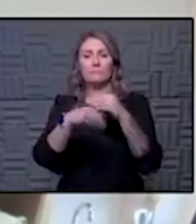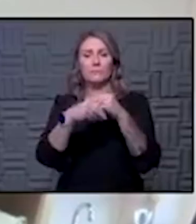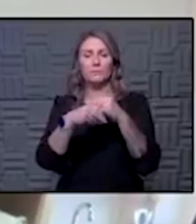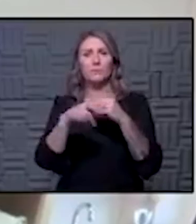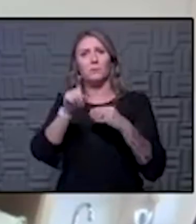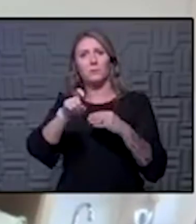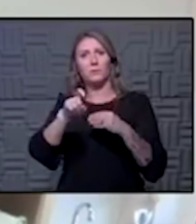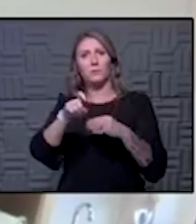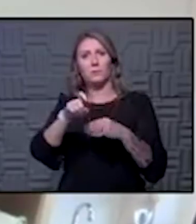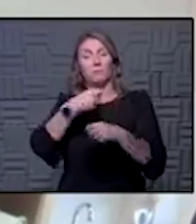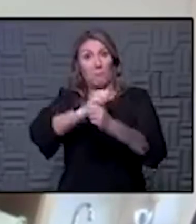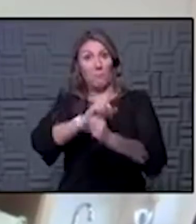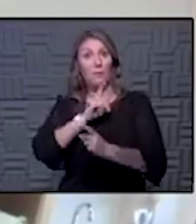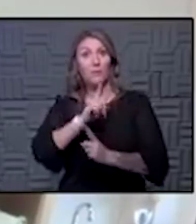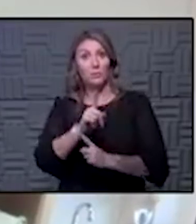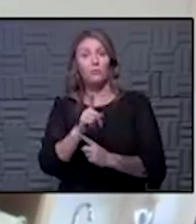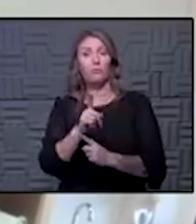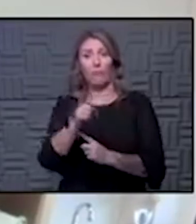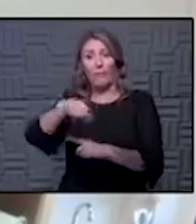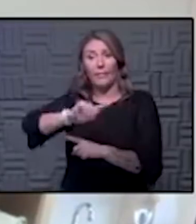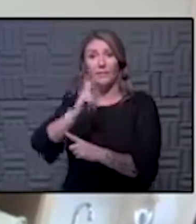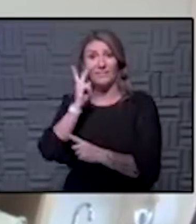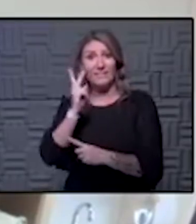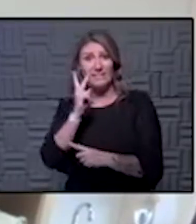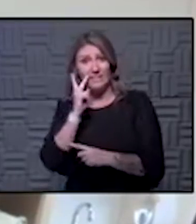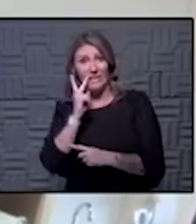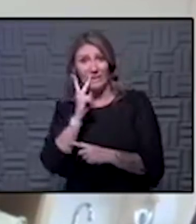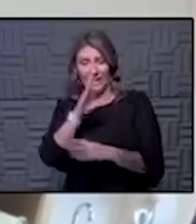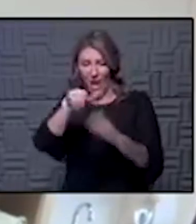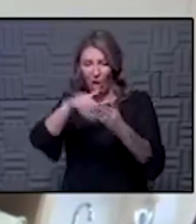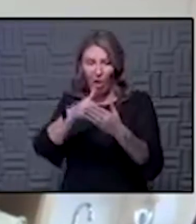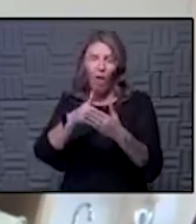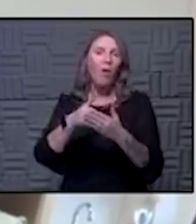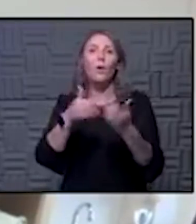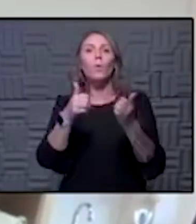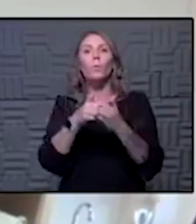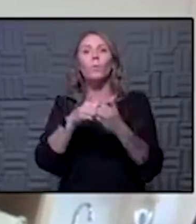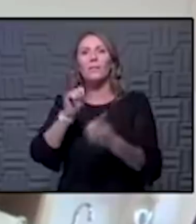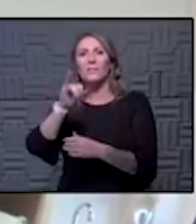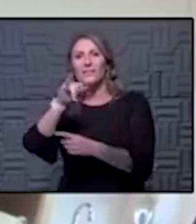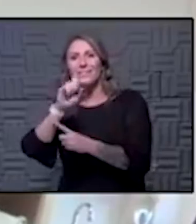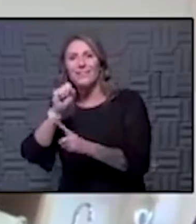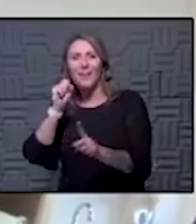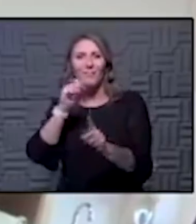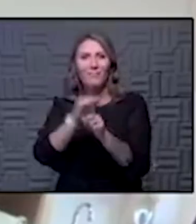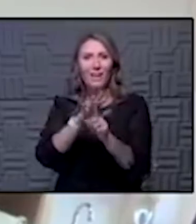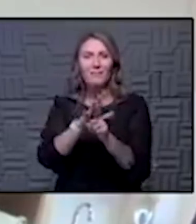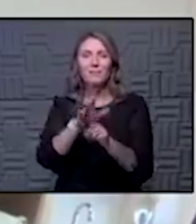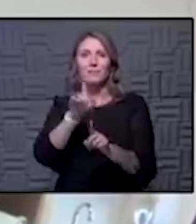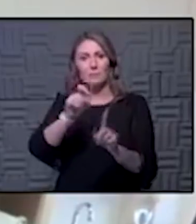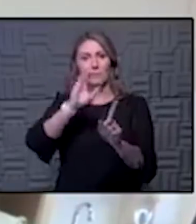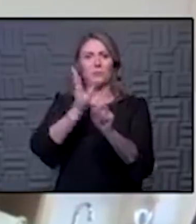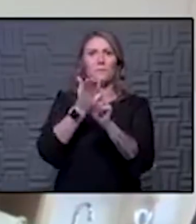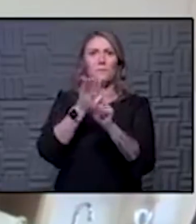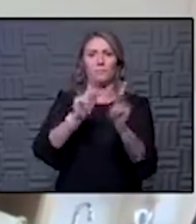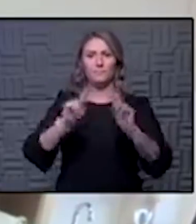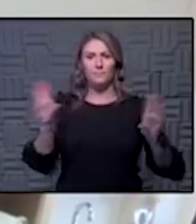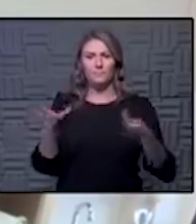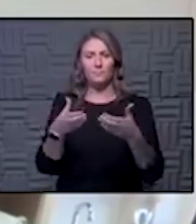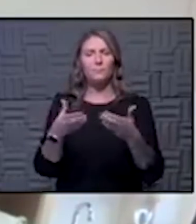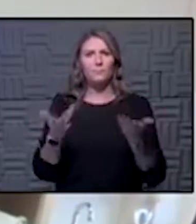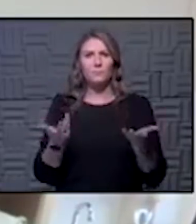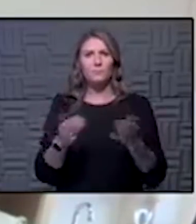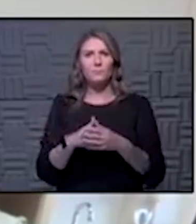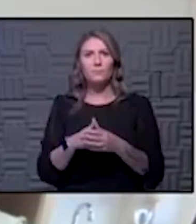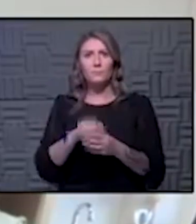to assure us they have seen what they've seen at all in terms of side effects, because we've got to convince the population that this is a